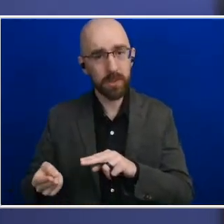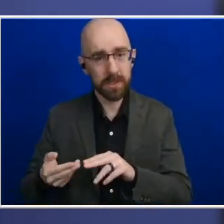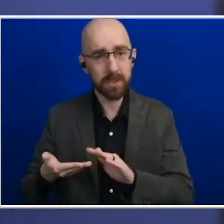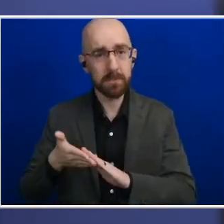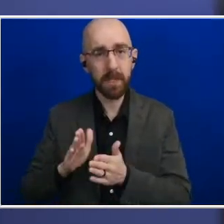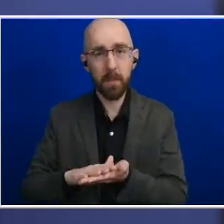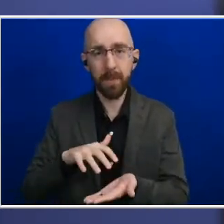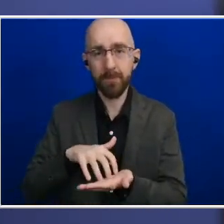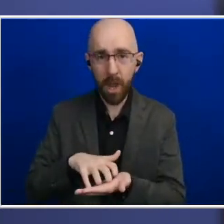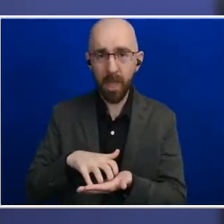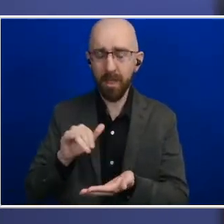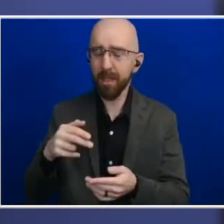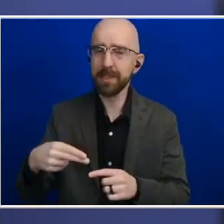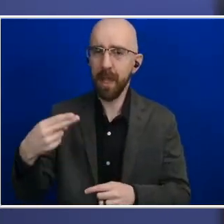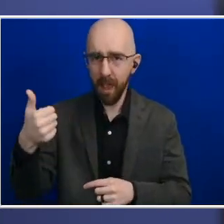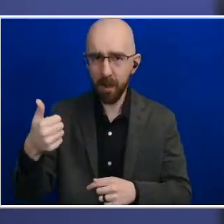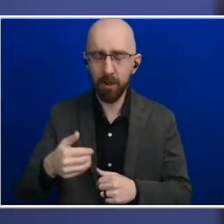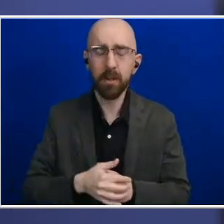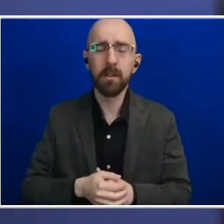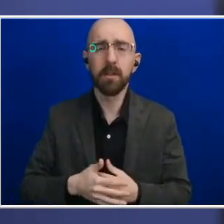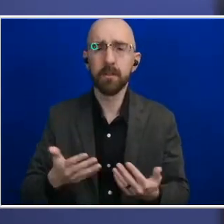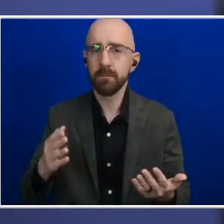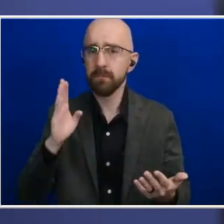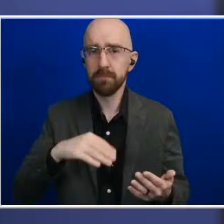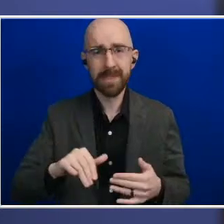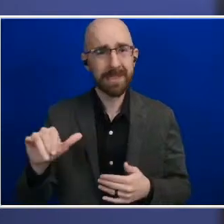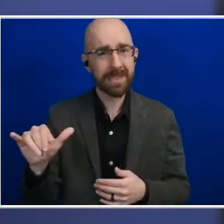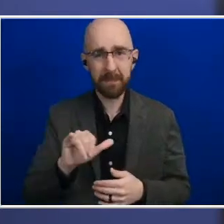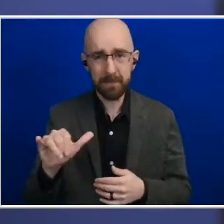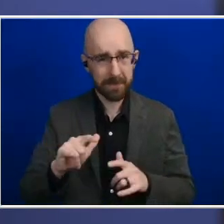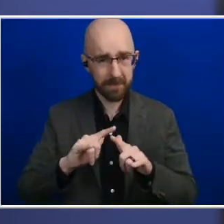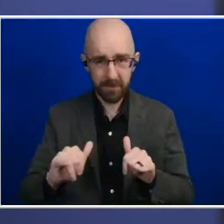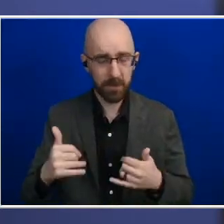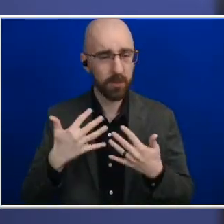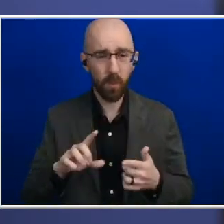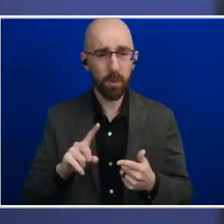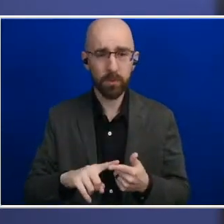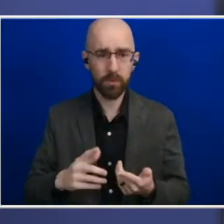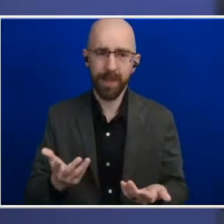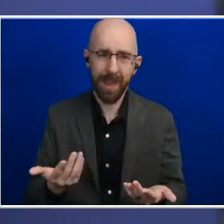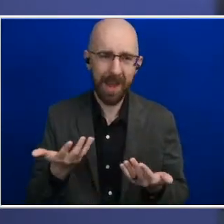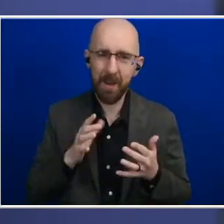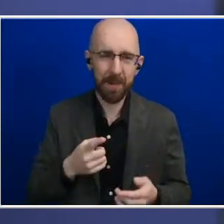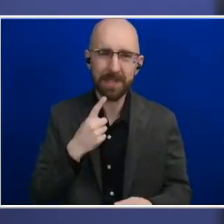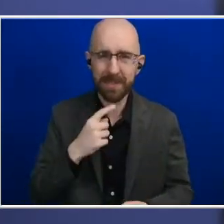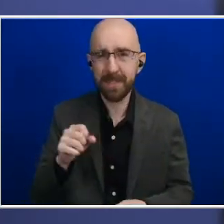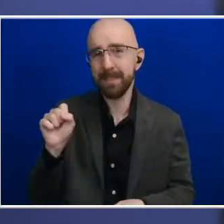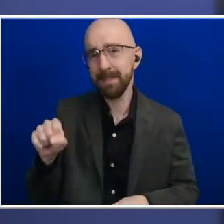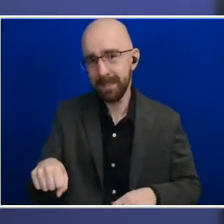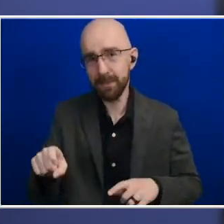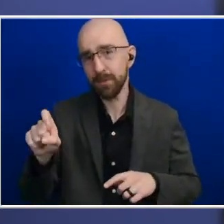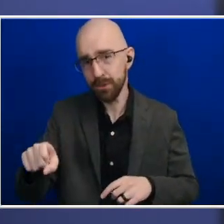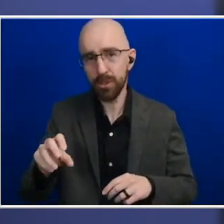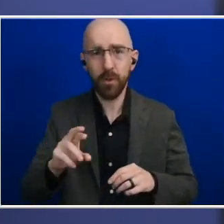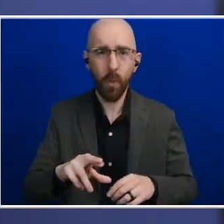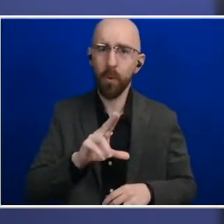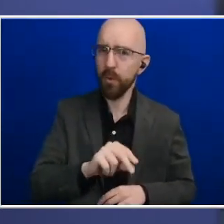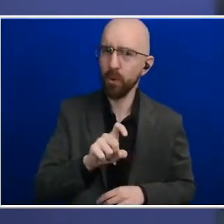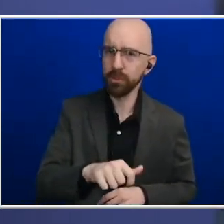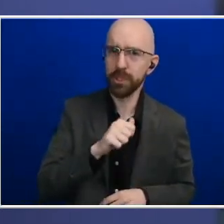higher. But at the same time, you don't want to have I don't want to say yes or you should or should not have a belly,